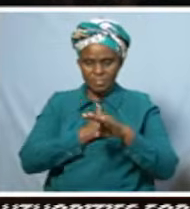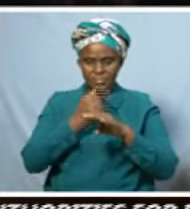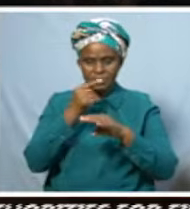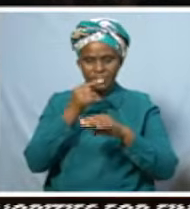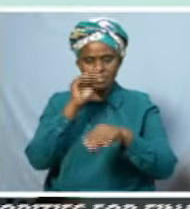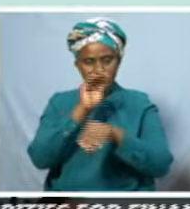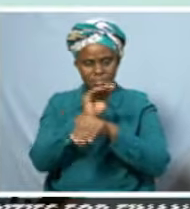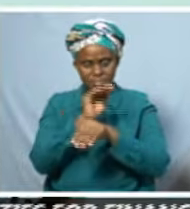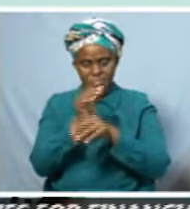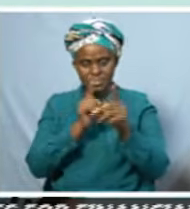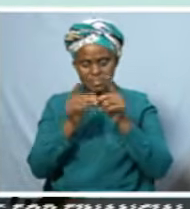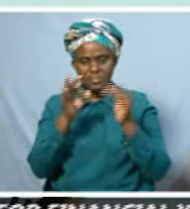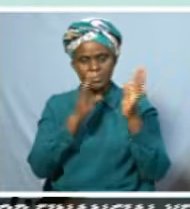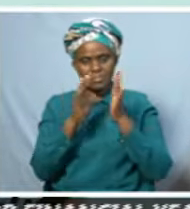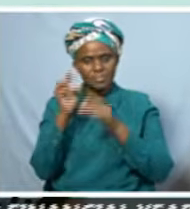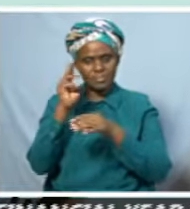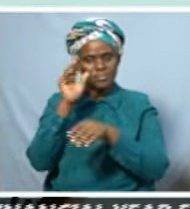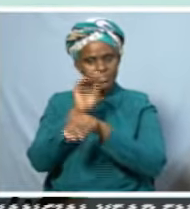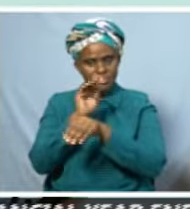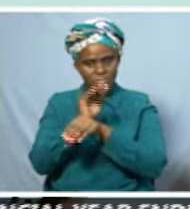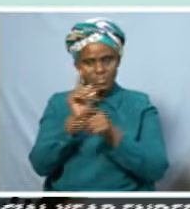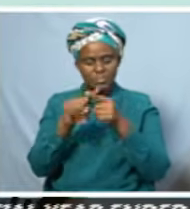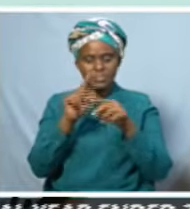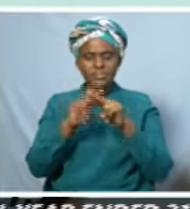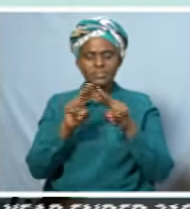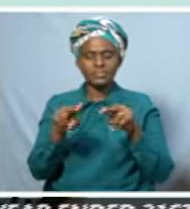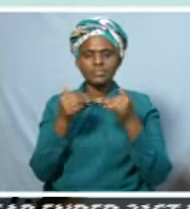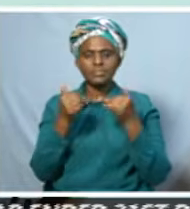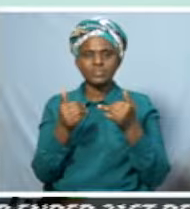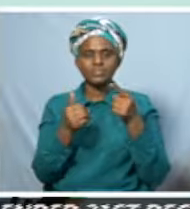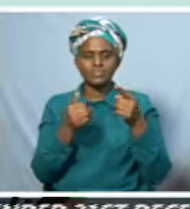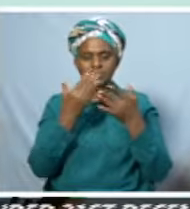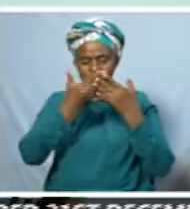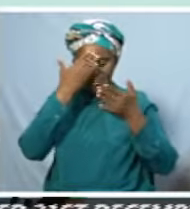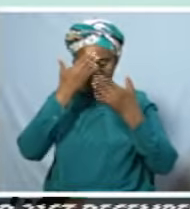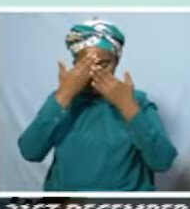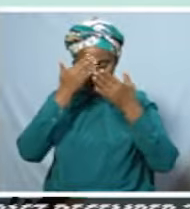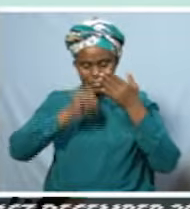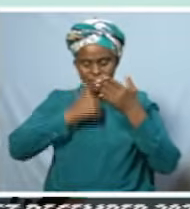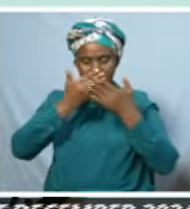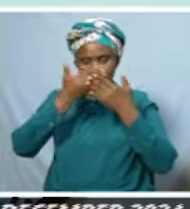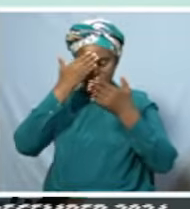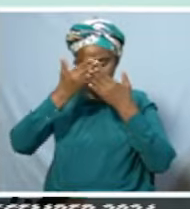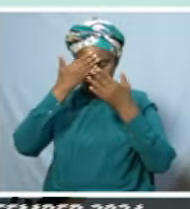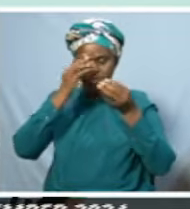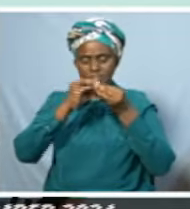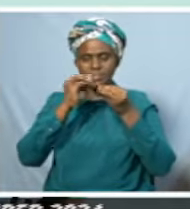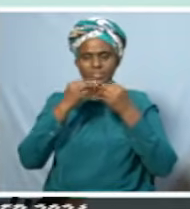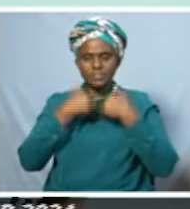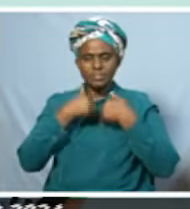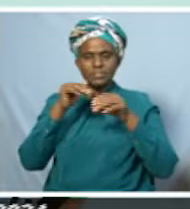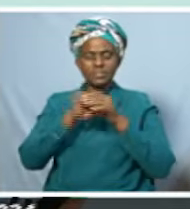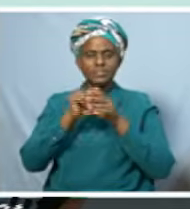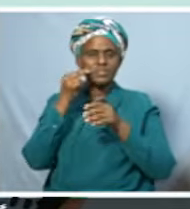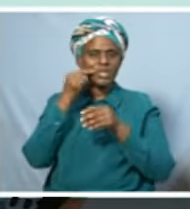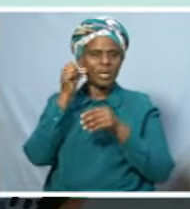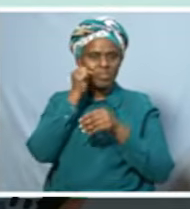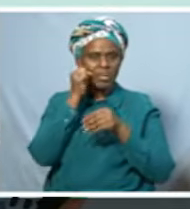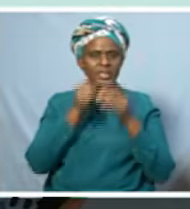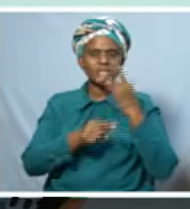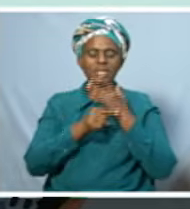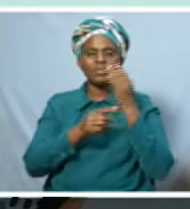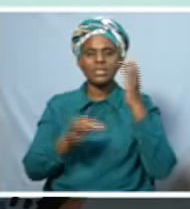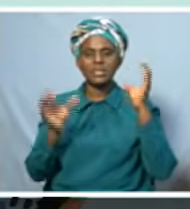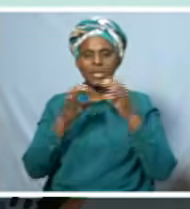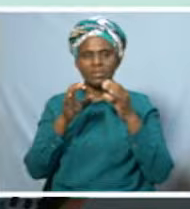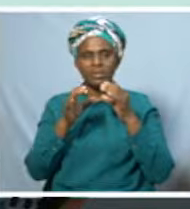know Director Planning will say something. But Chair, it's a lesson we learned at NSAMA Town Council.